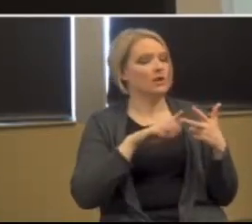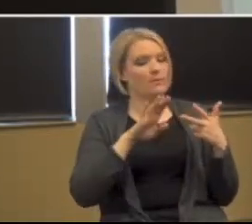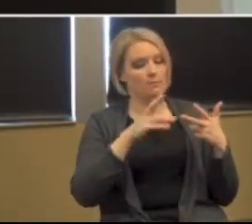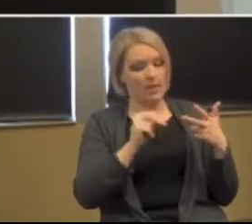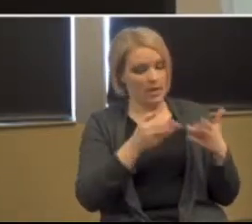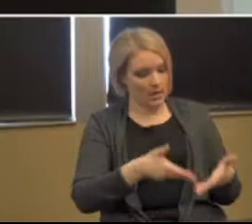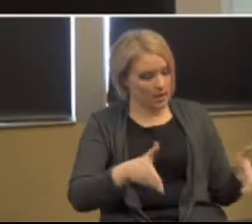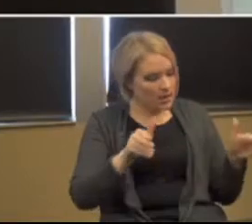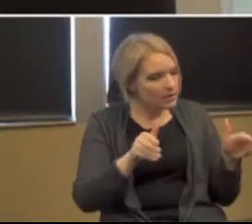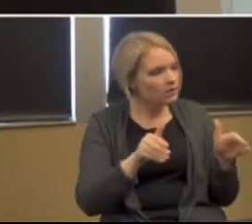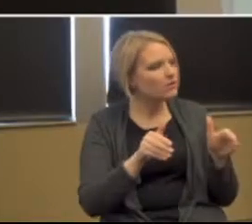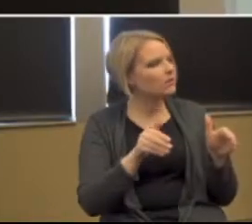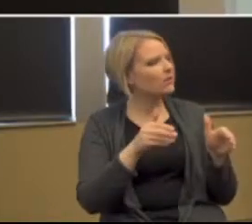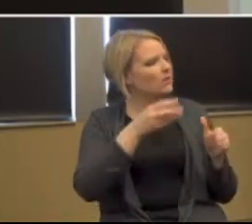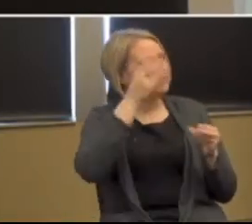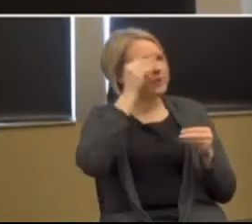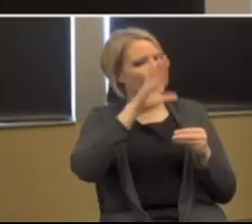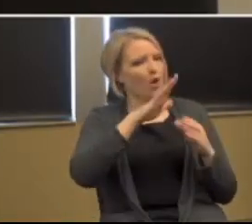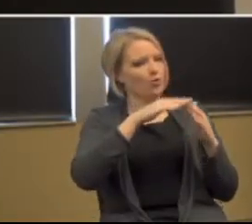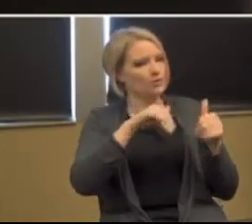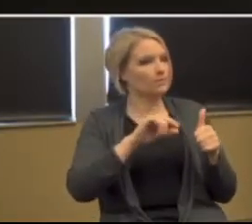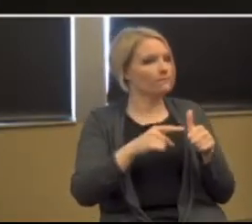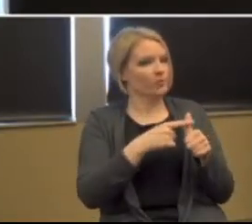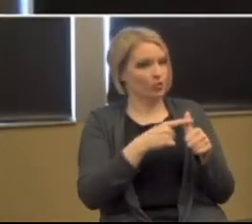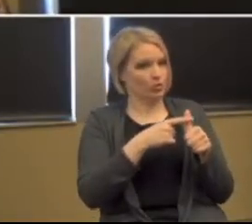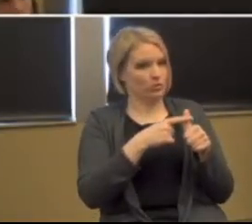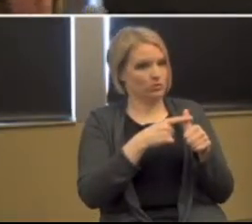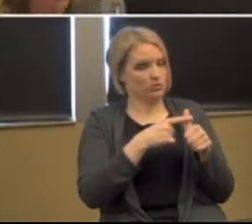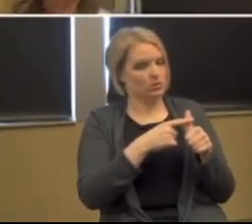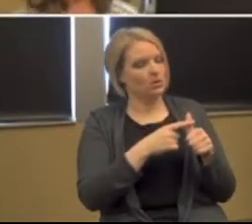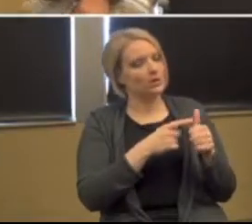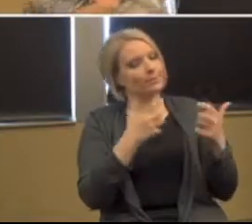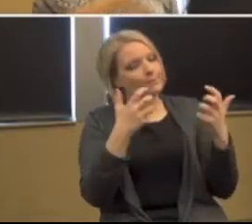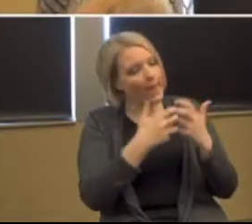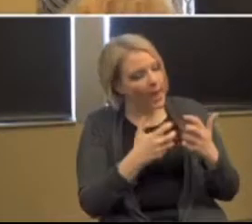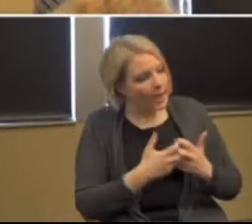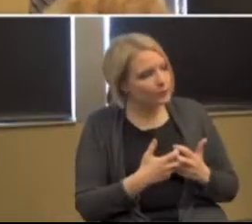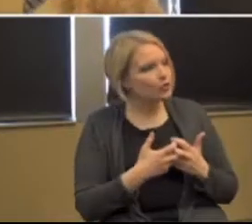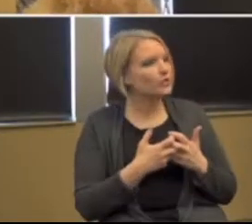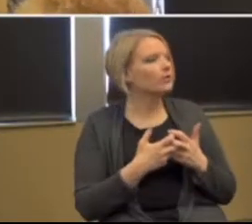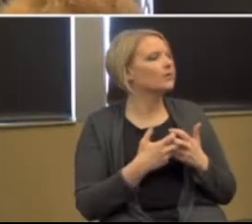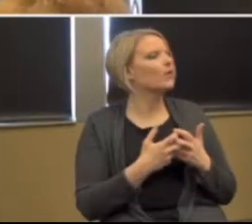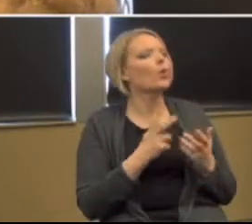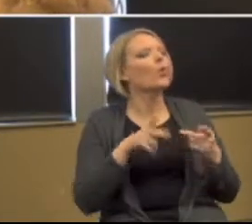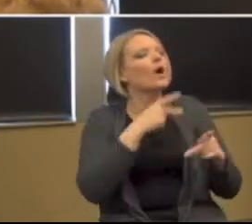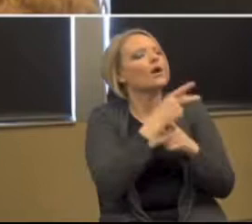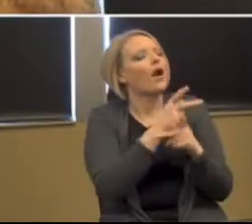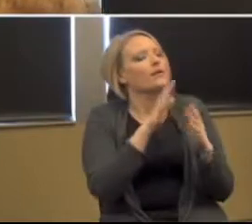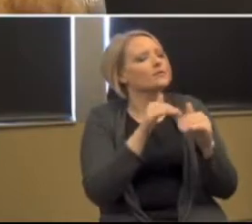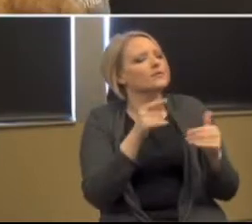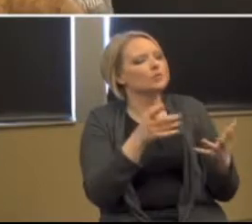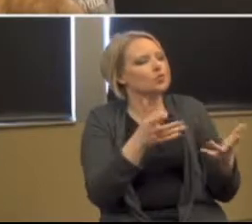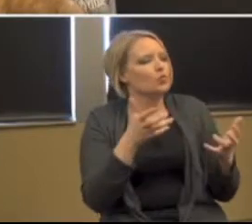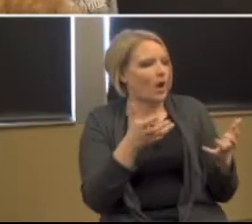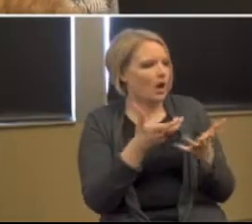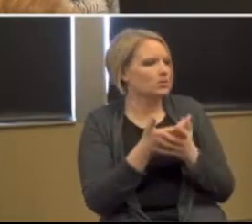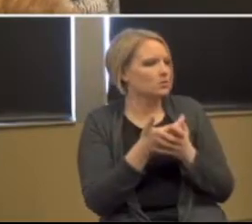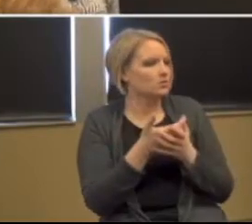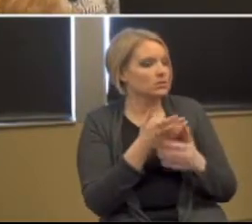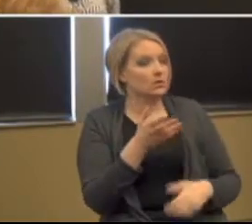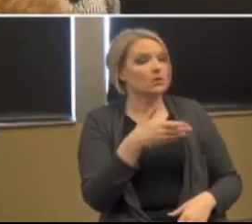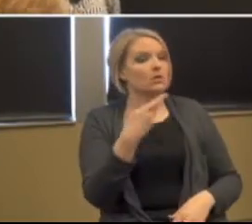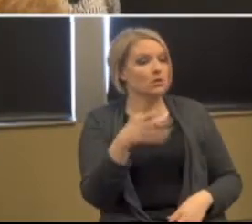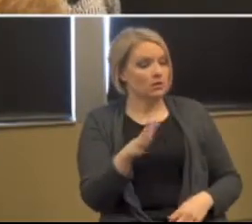Do you want to use bins? Think about your system first. Matching, what kind of system do you want to do? And then